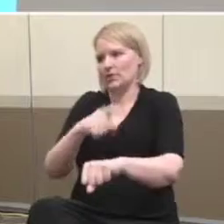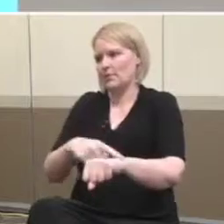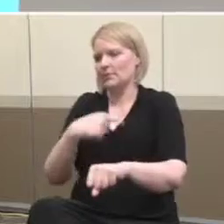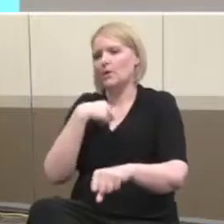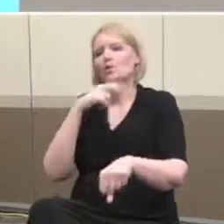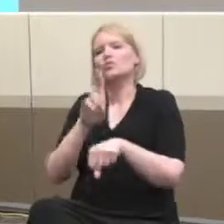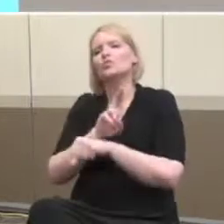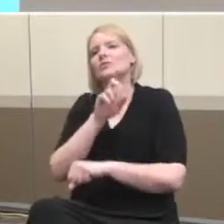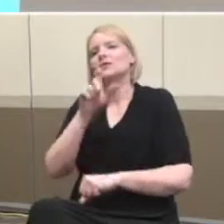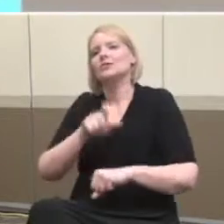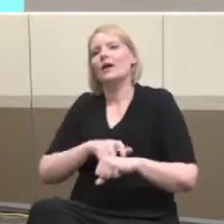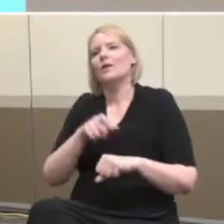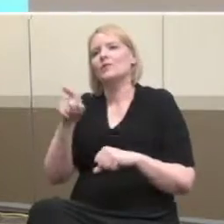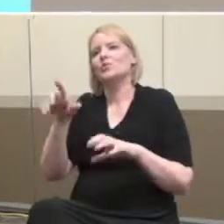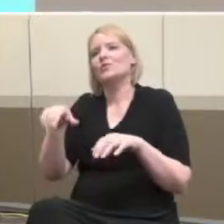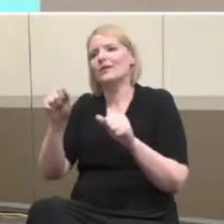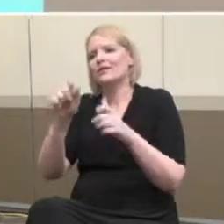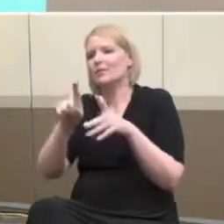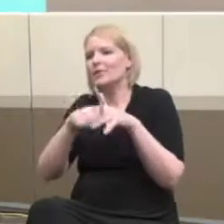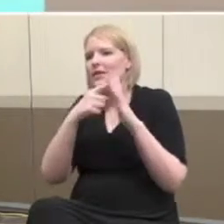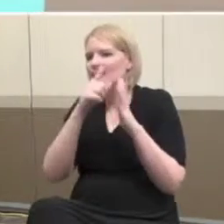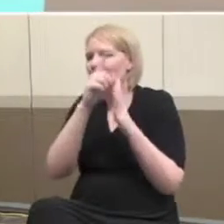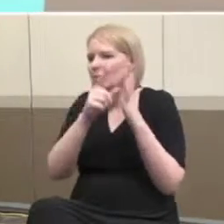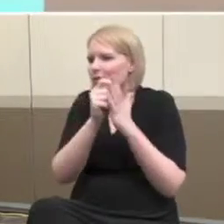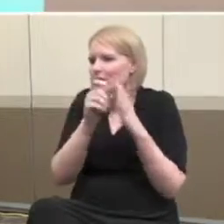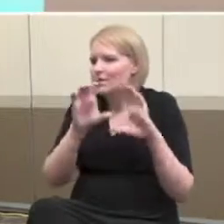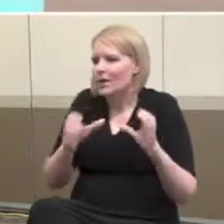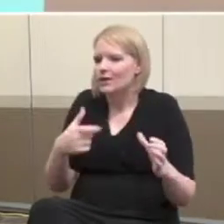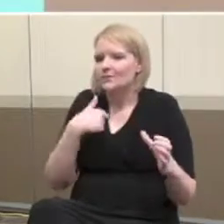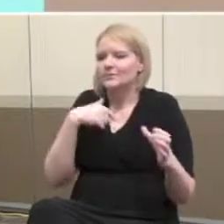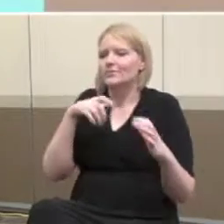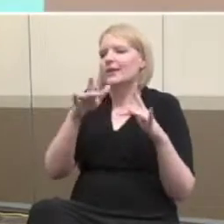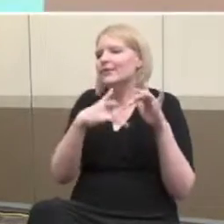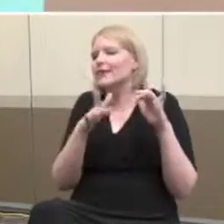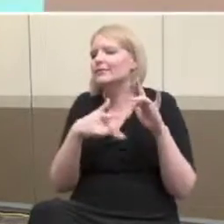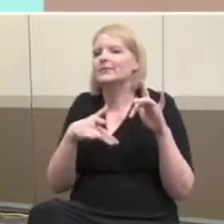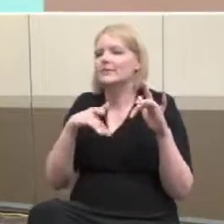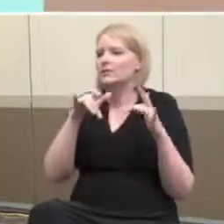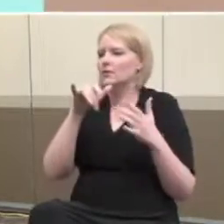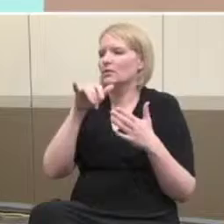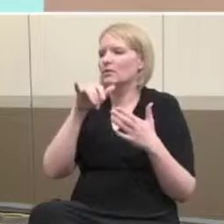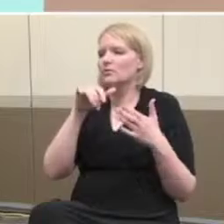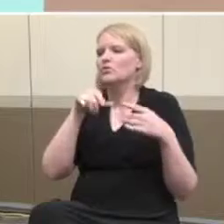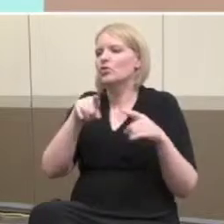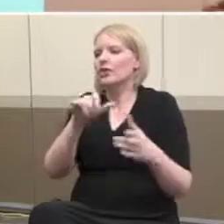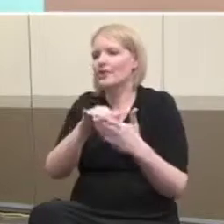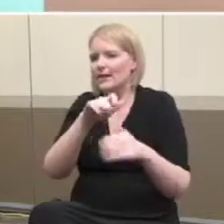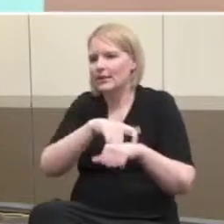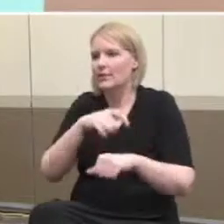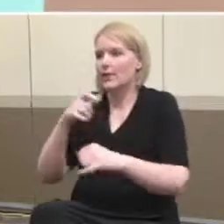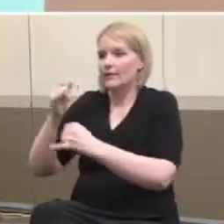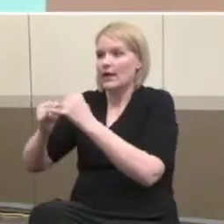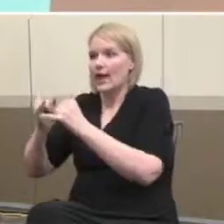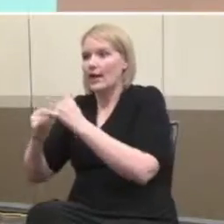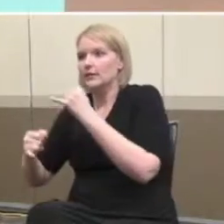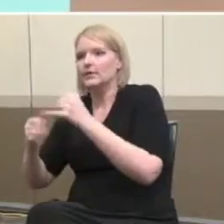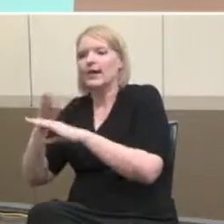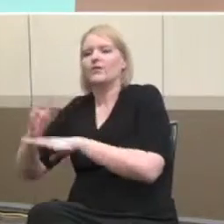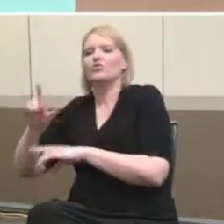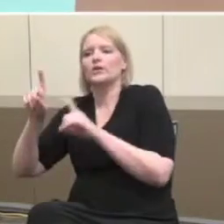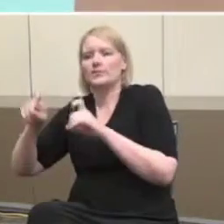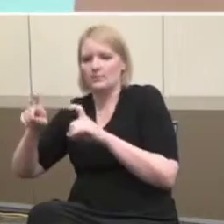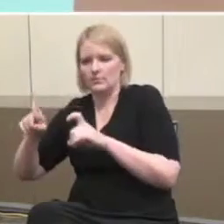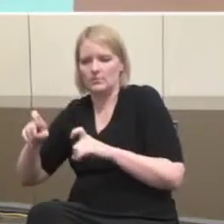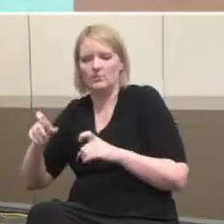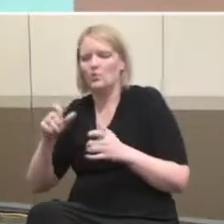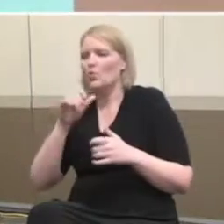time that you take in the beginning of a period to take attendance and go over the day's things. I was using time at the end of a class after we'd had a test.